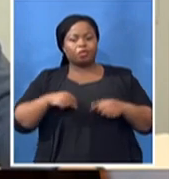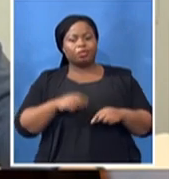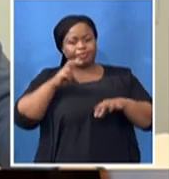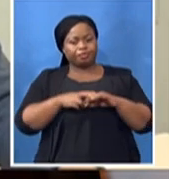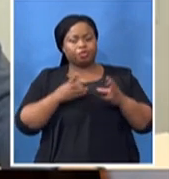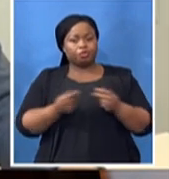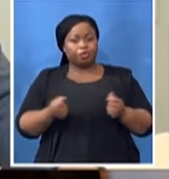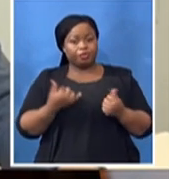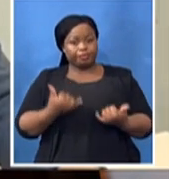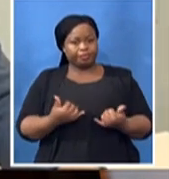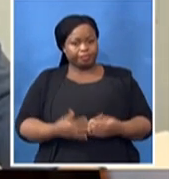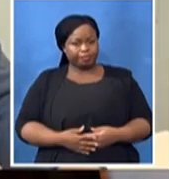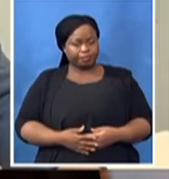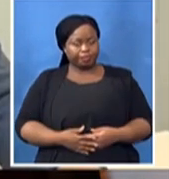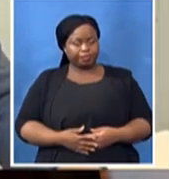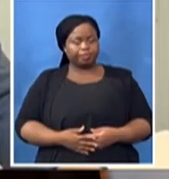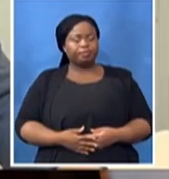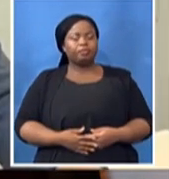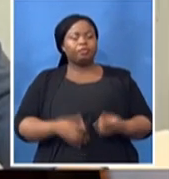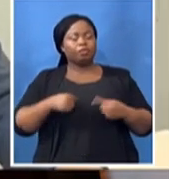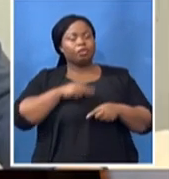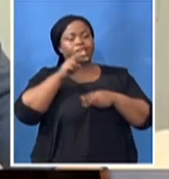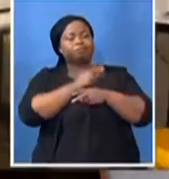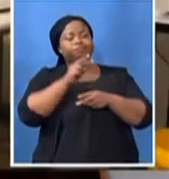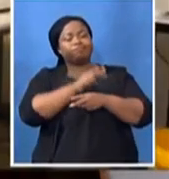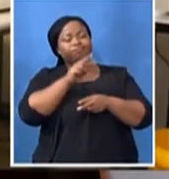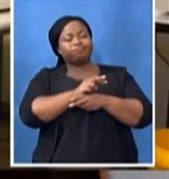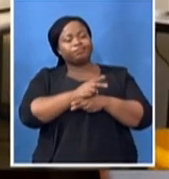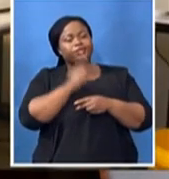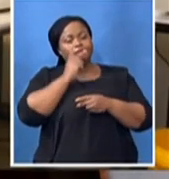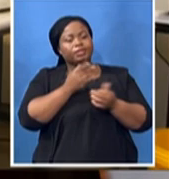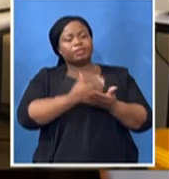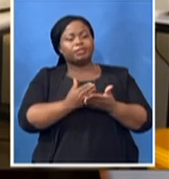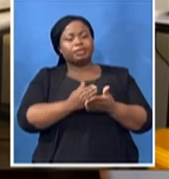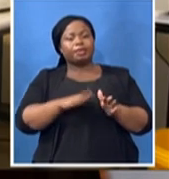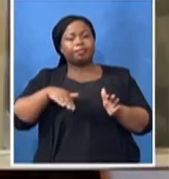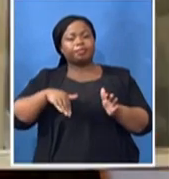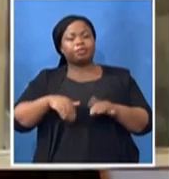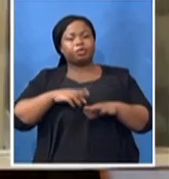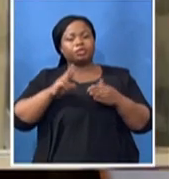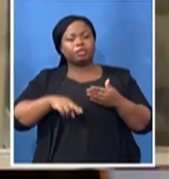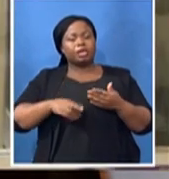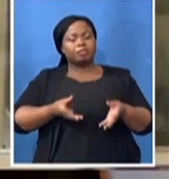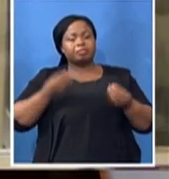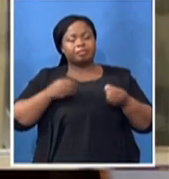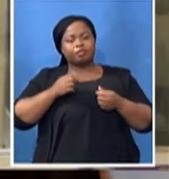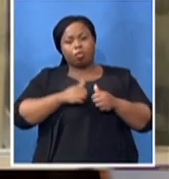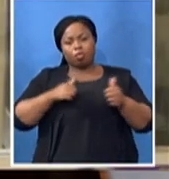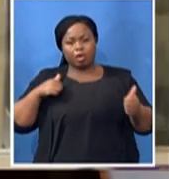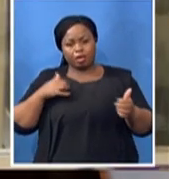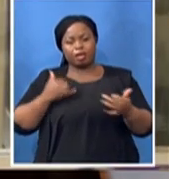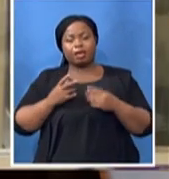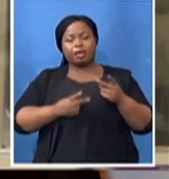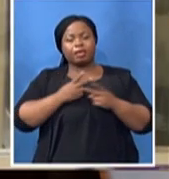the backlogs very closely within the NHLS, and we are also monitoring the hotspots around